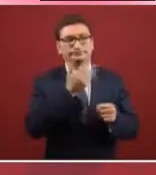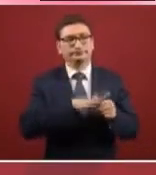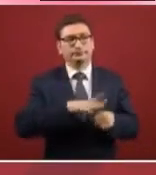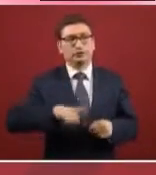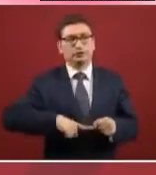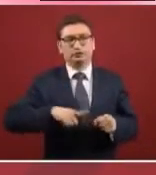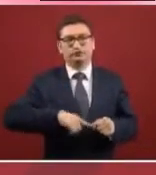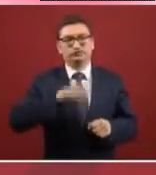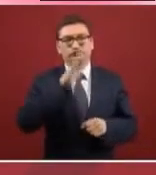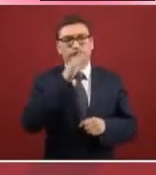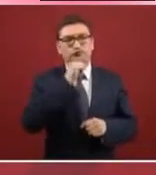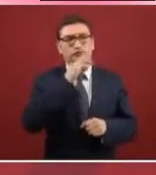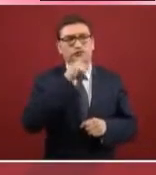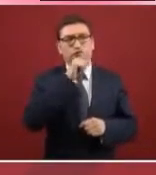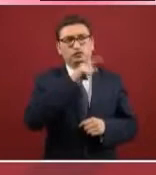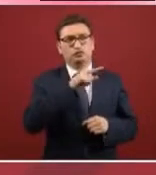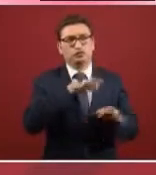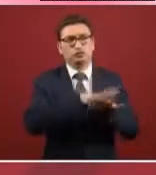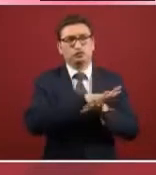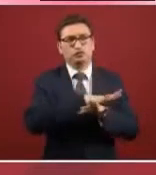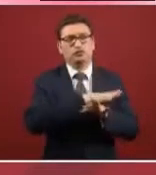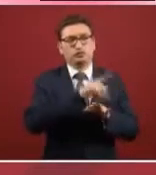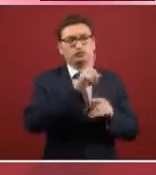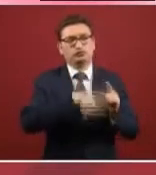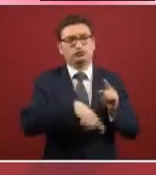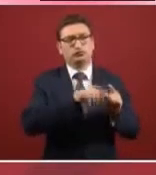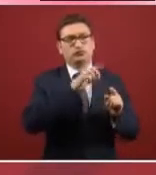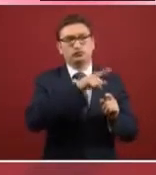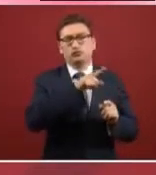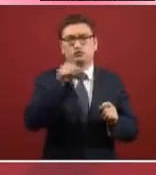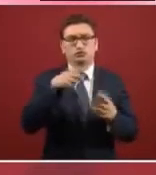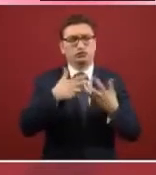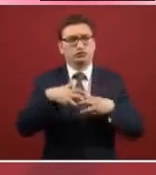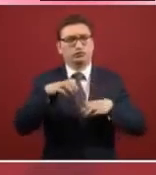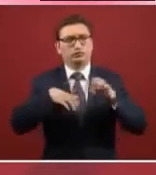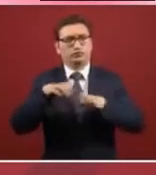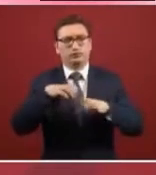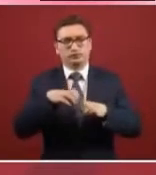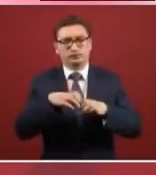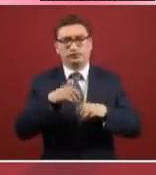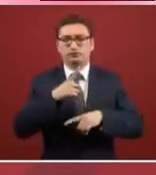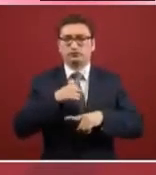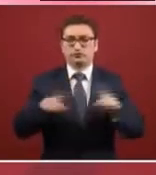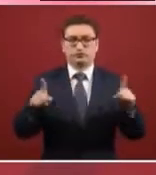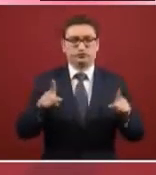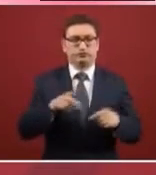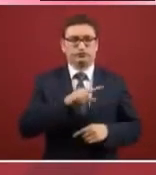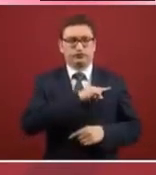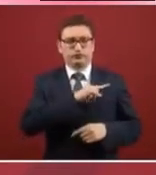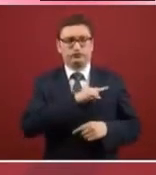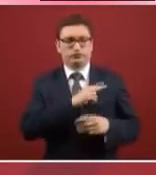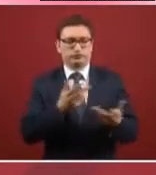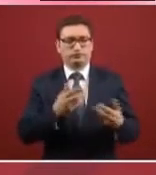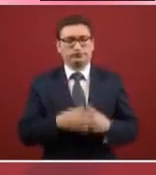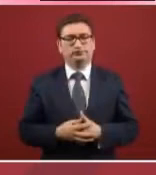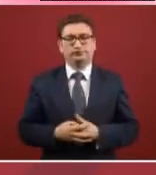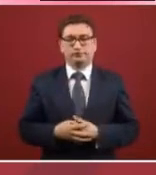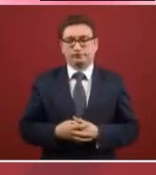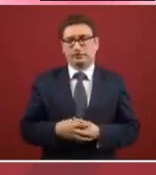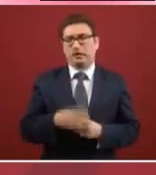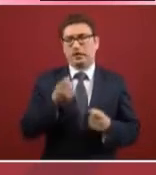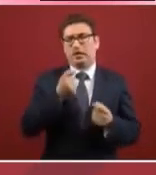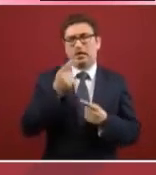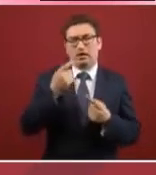suited for the no para la administración pública, for the work working for a company, not entonces, for public